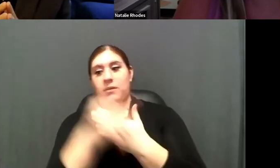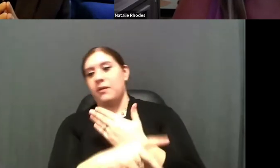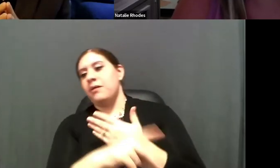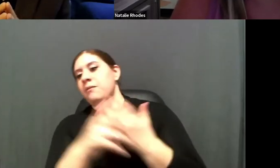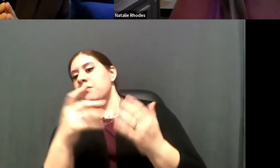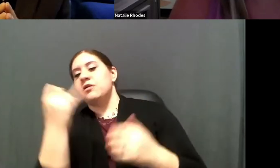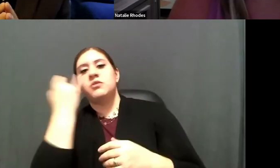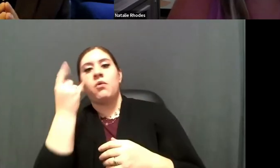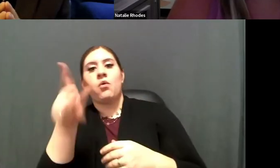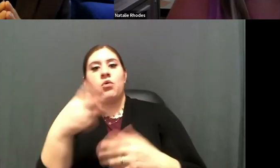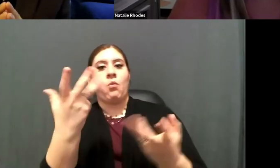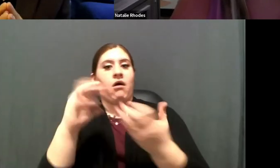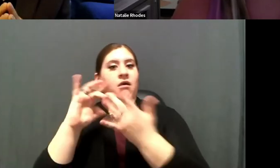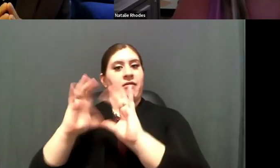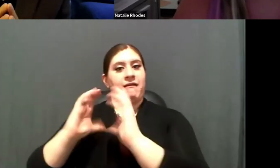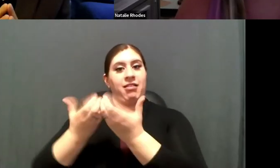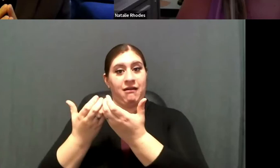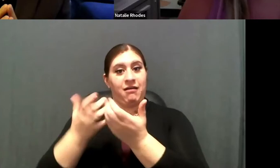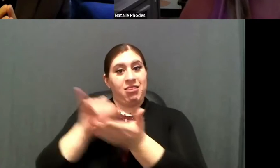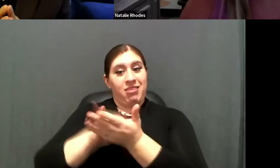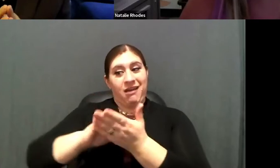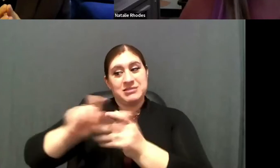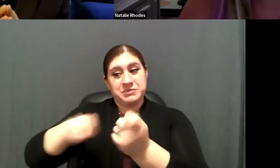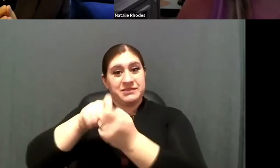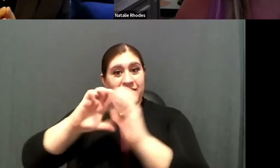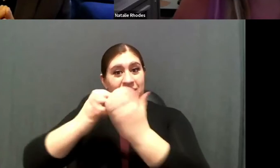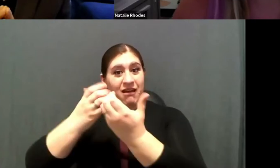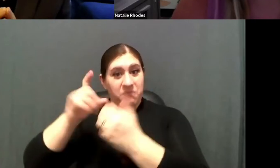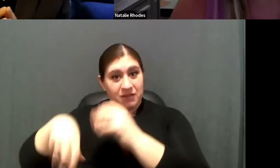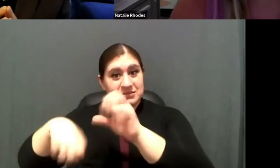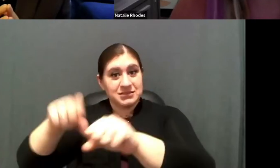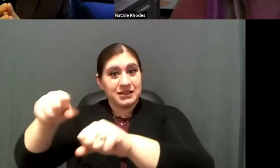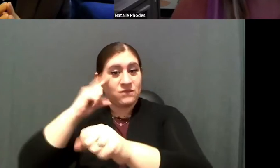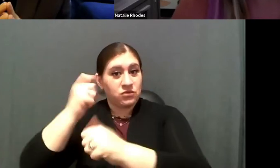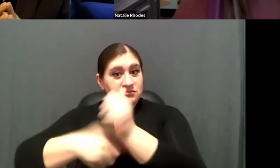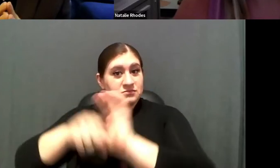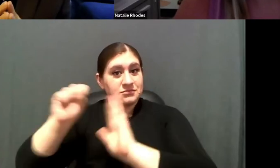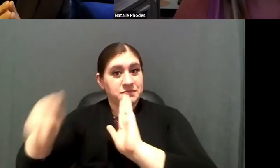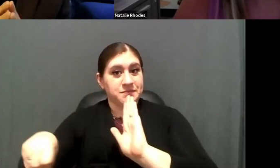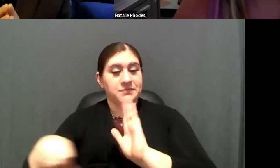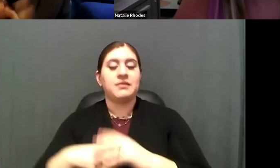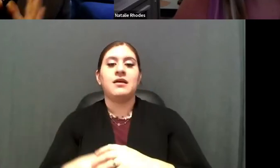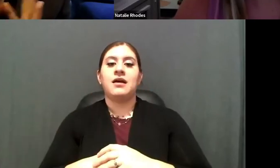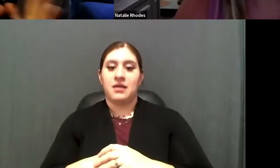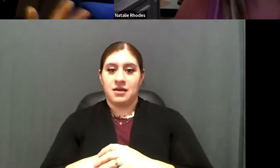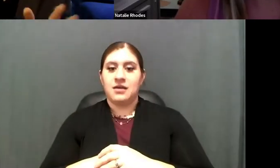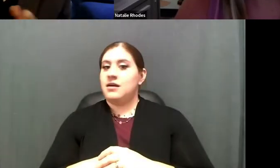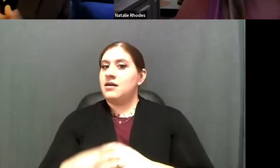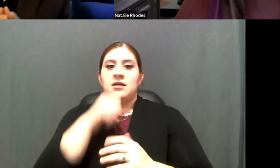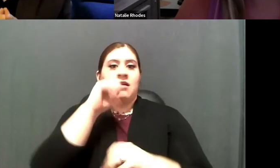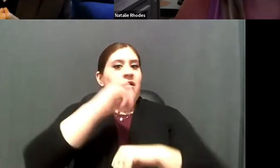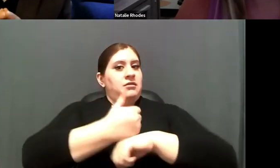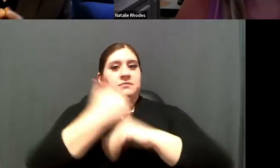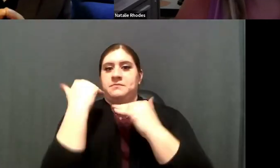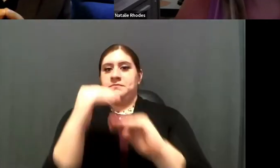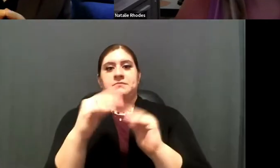you only want to take online courses? Is it a set number of classes you have to take per semester? There is not a set number of